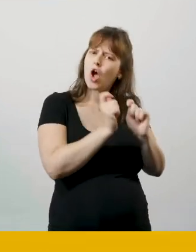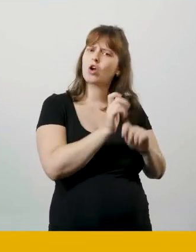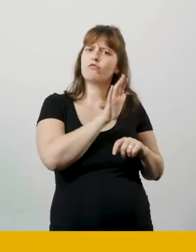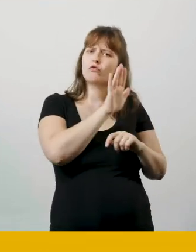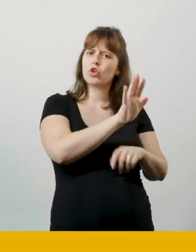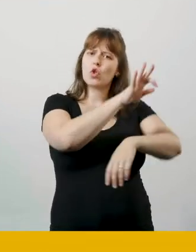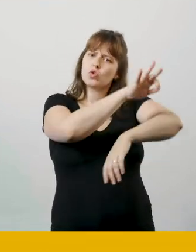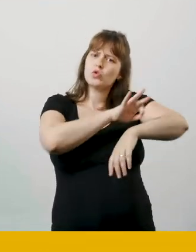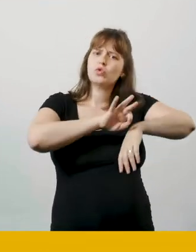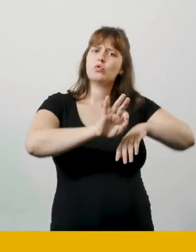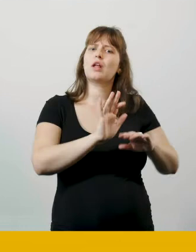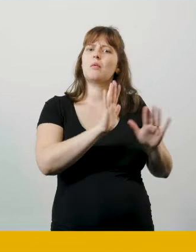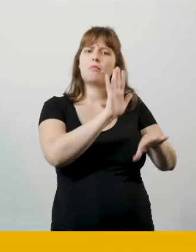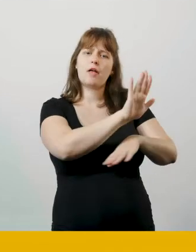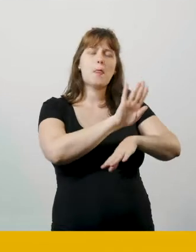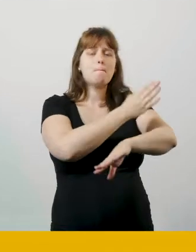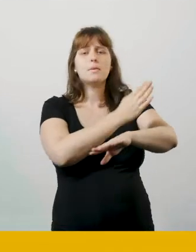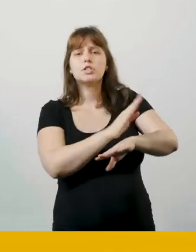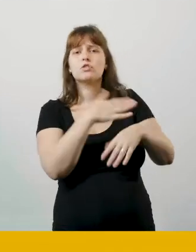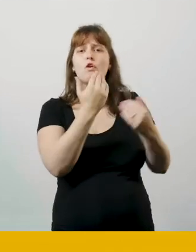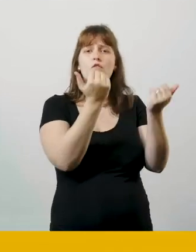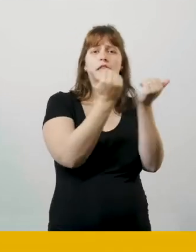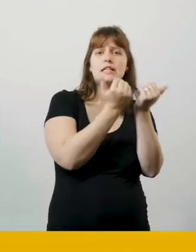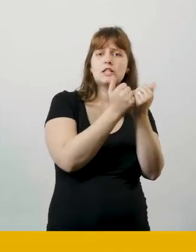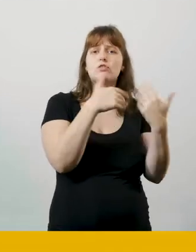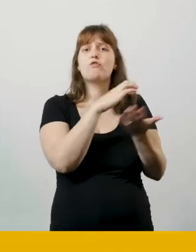approach to the business or to the product service?